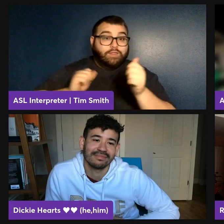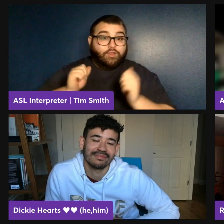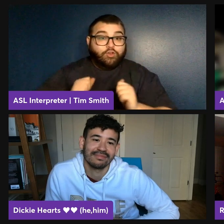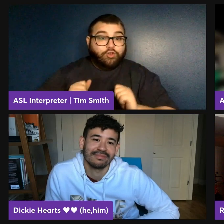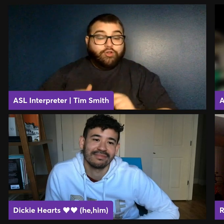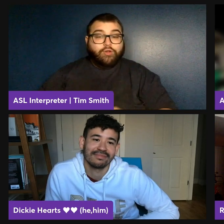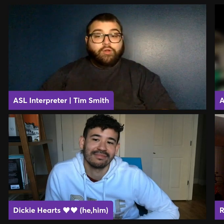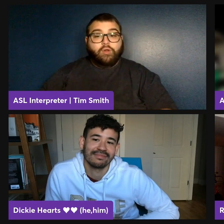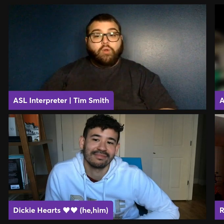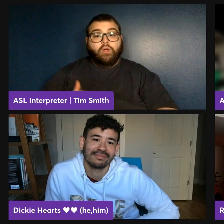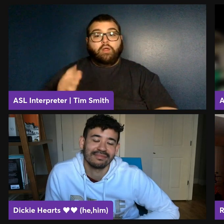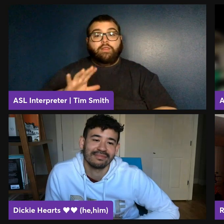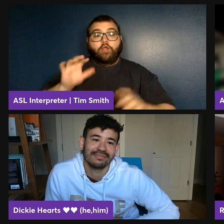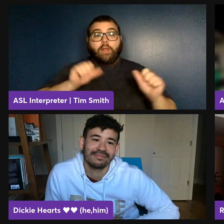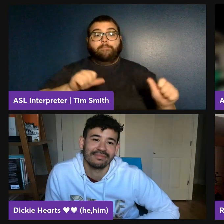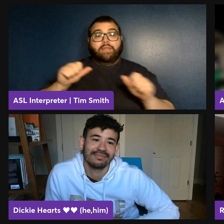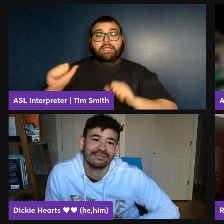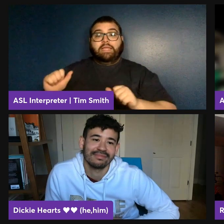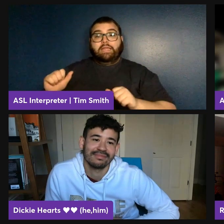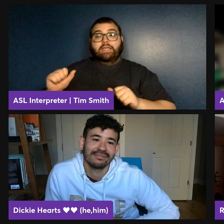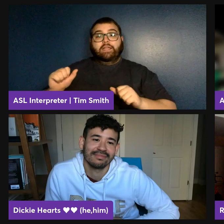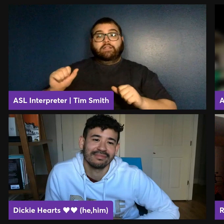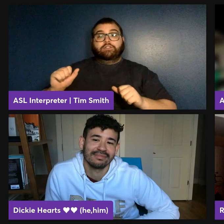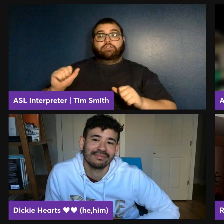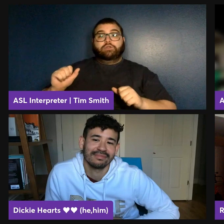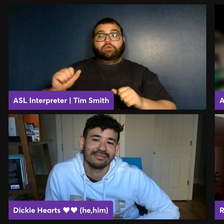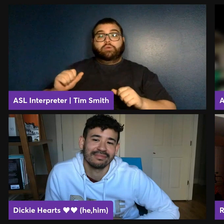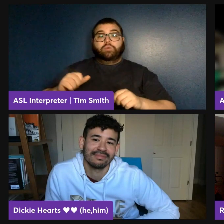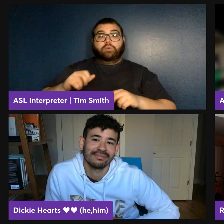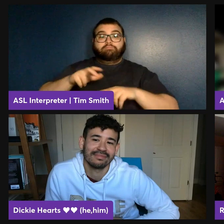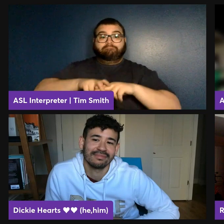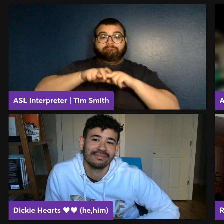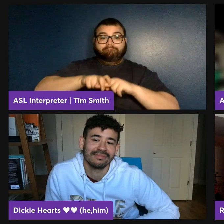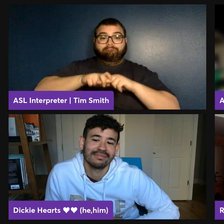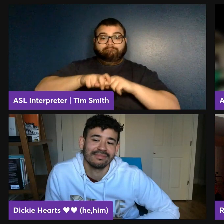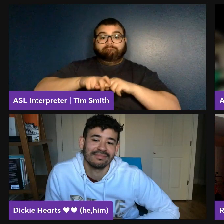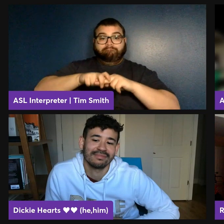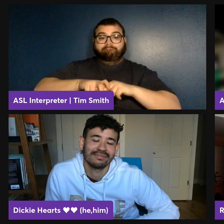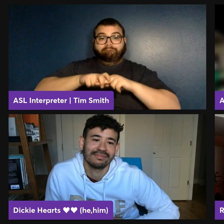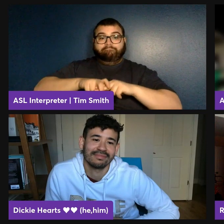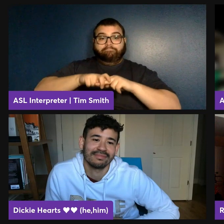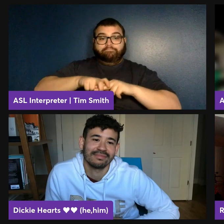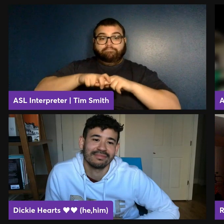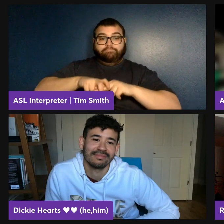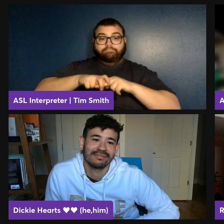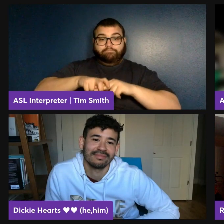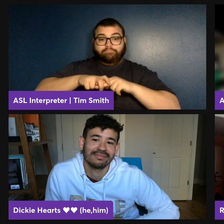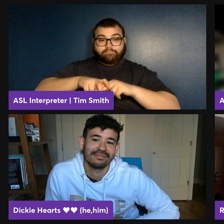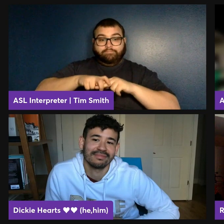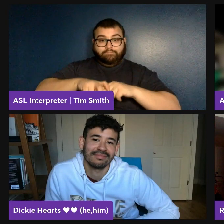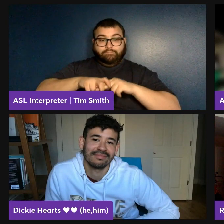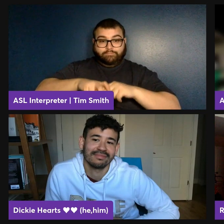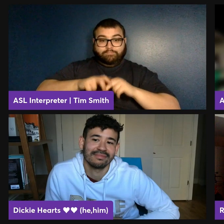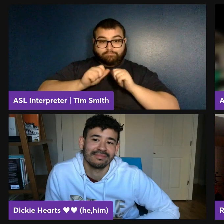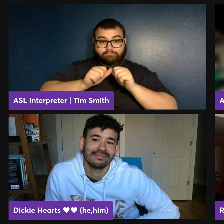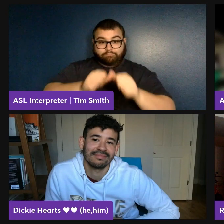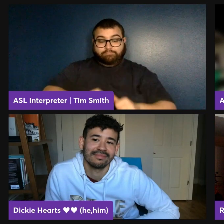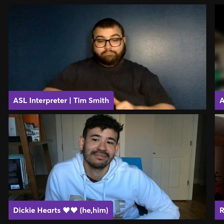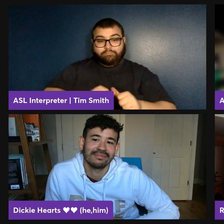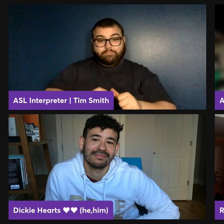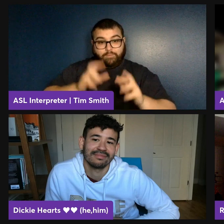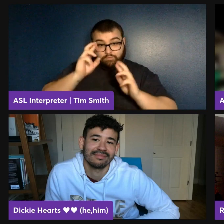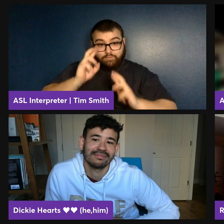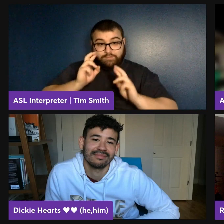or their ability to sort of stay still or stay seated in a certain way, just being respectful